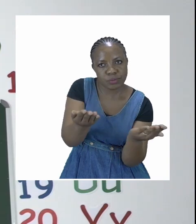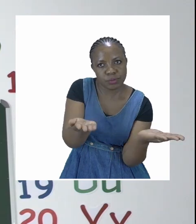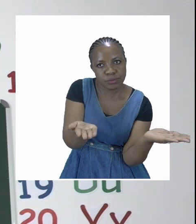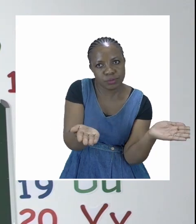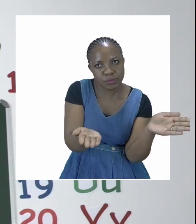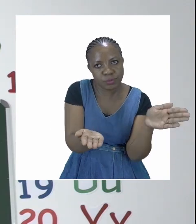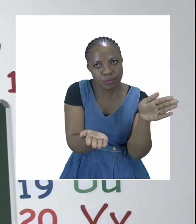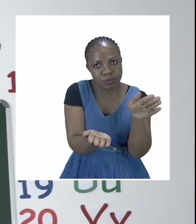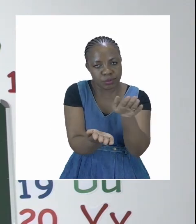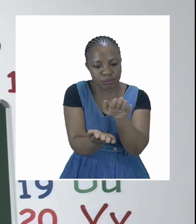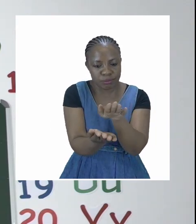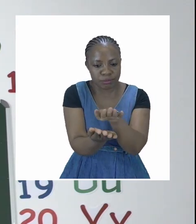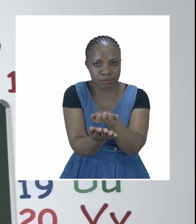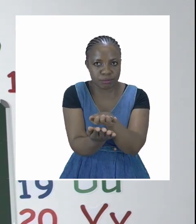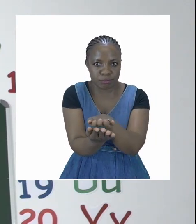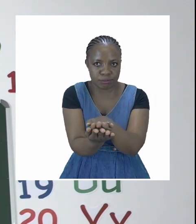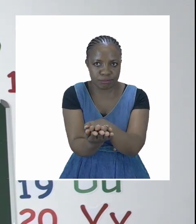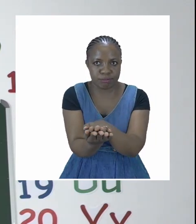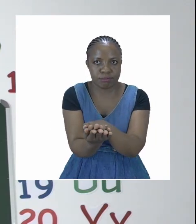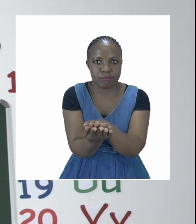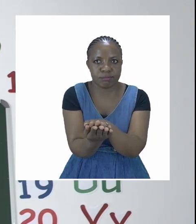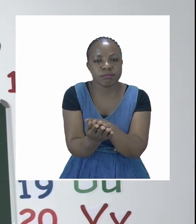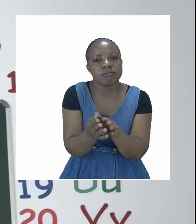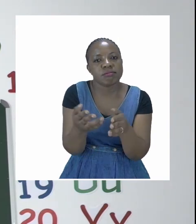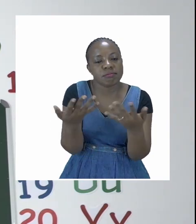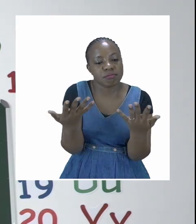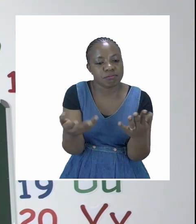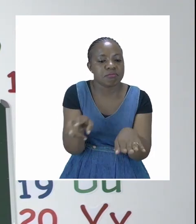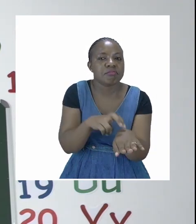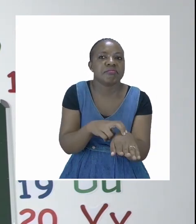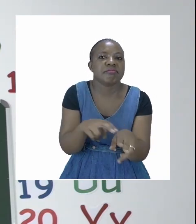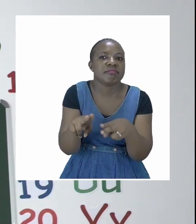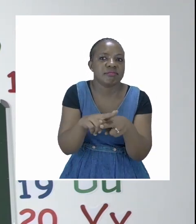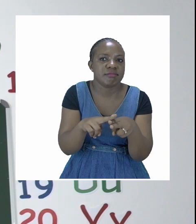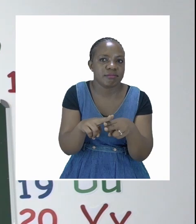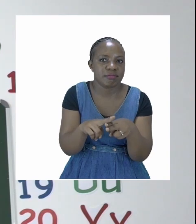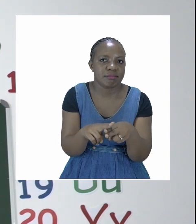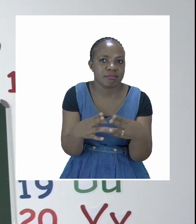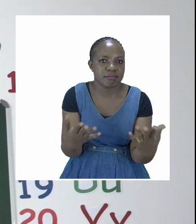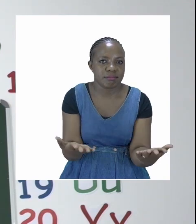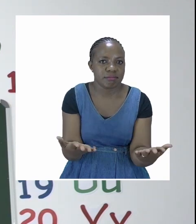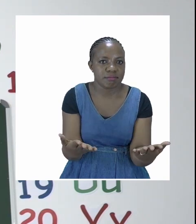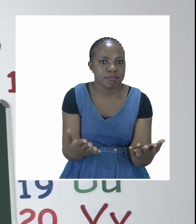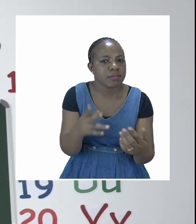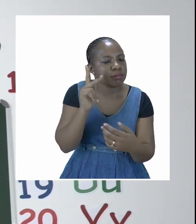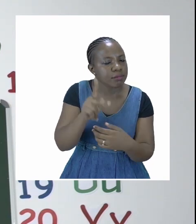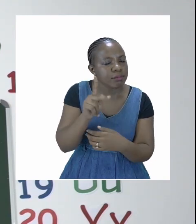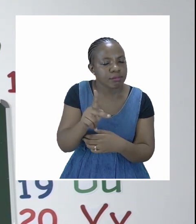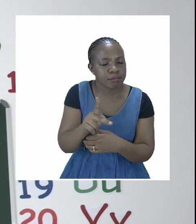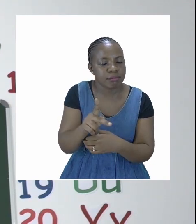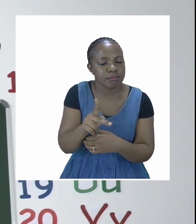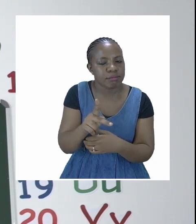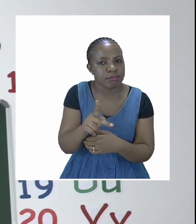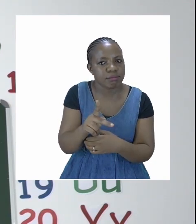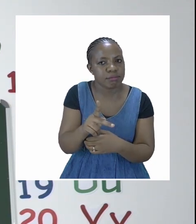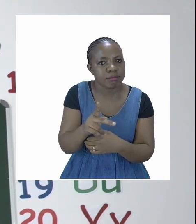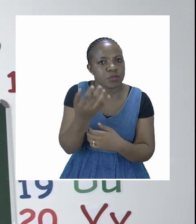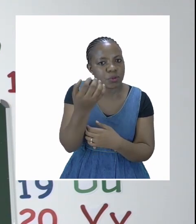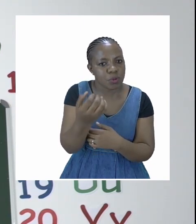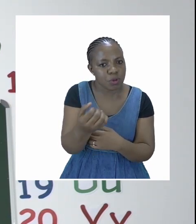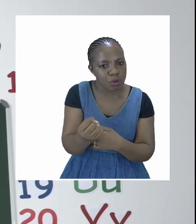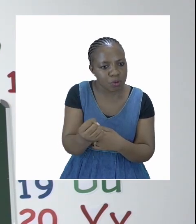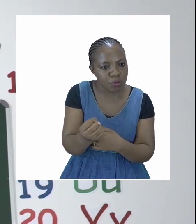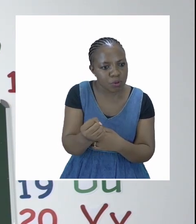it for ready to use. But there is more. We are also available on